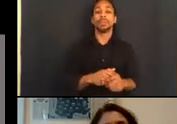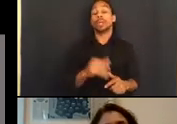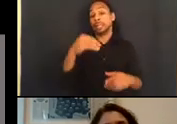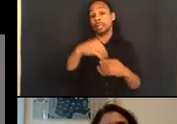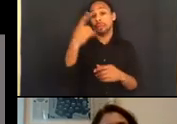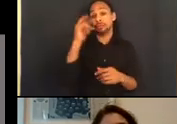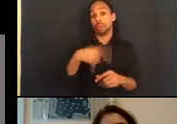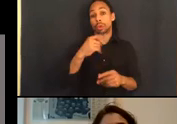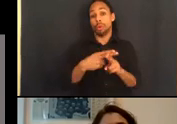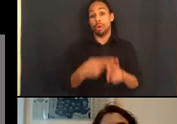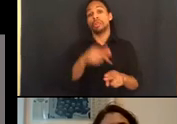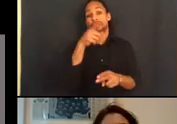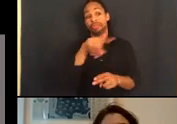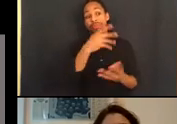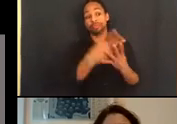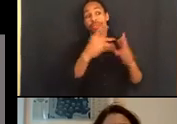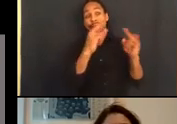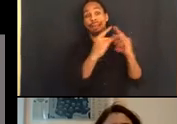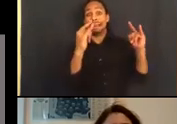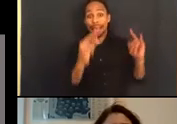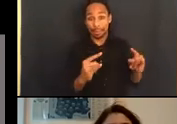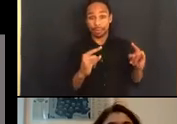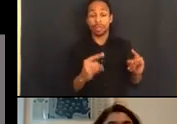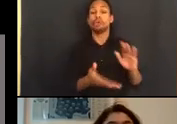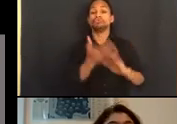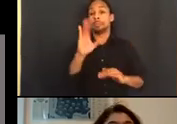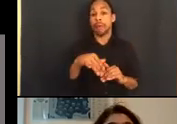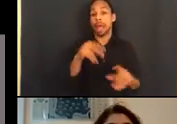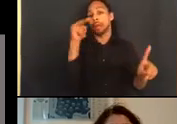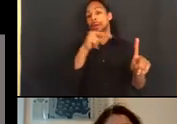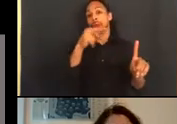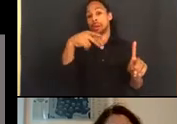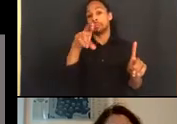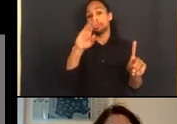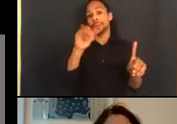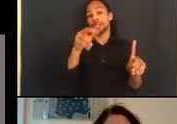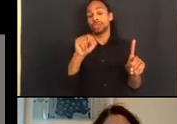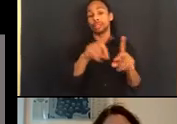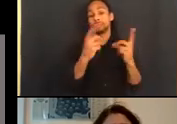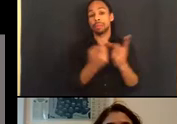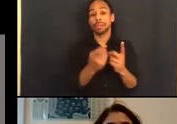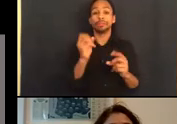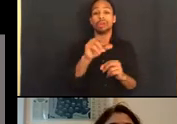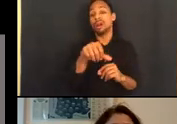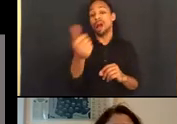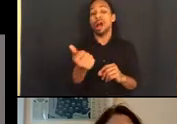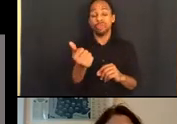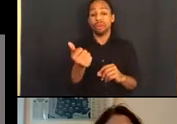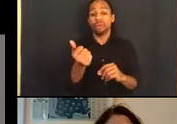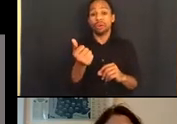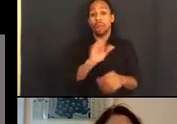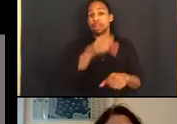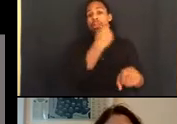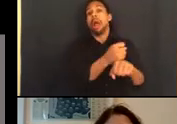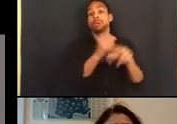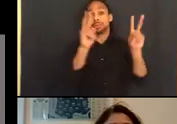actually facilities of incarceration run by the probation department, or other locked facilities. And that's in a post-dispositional